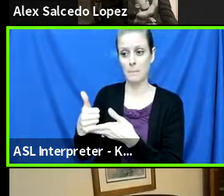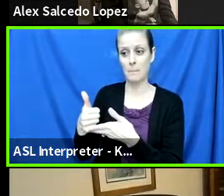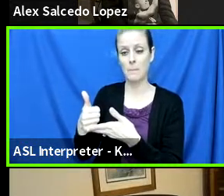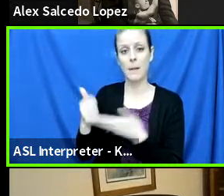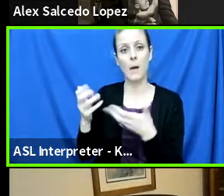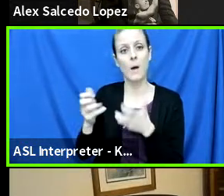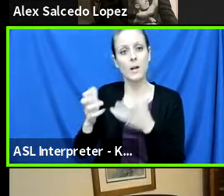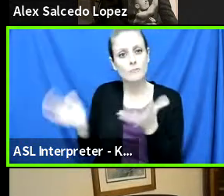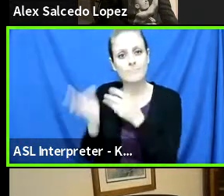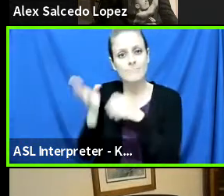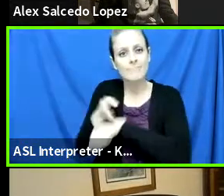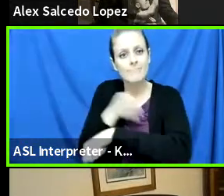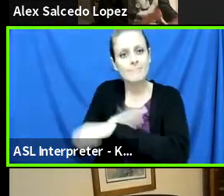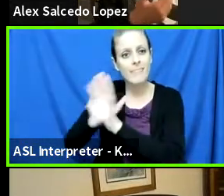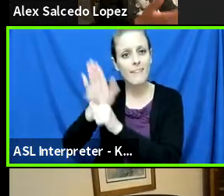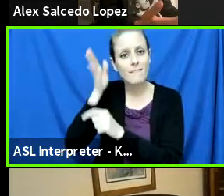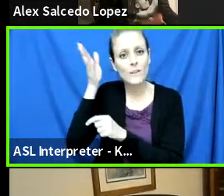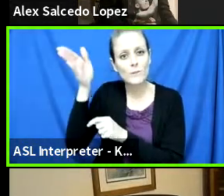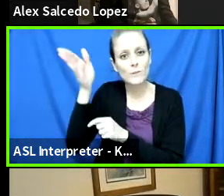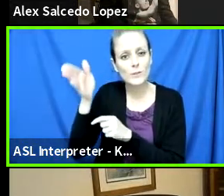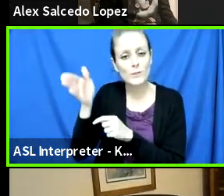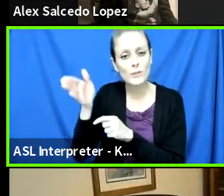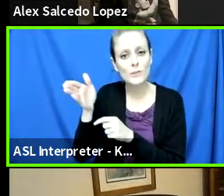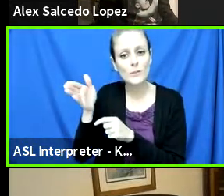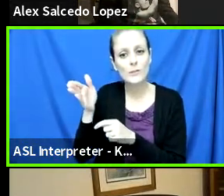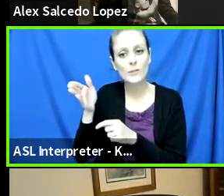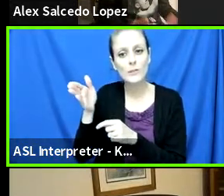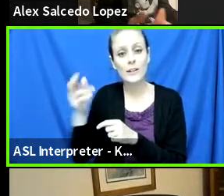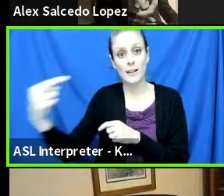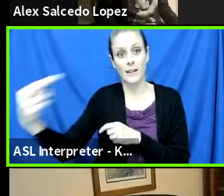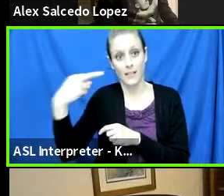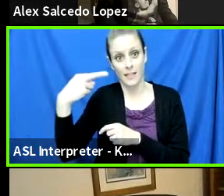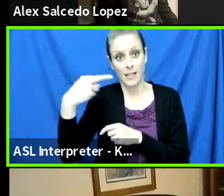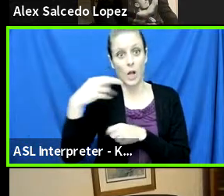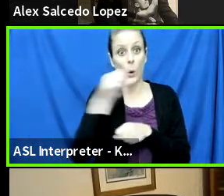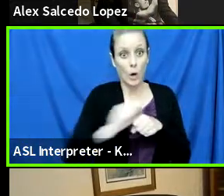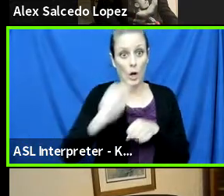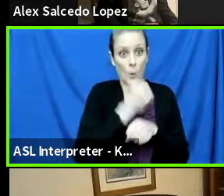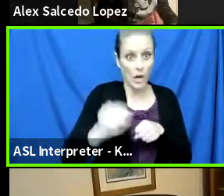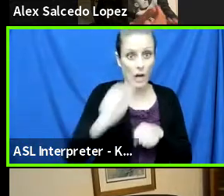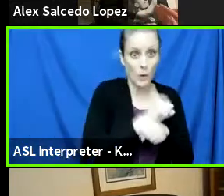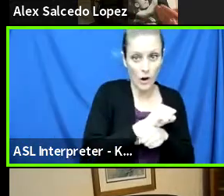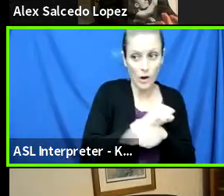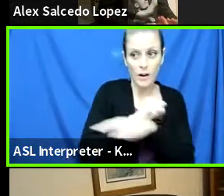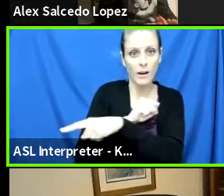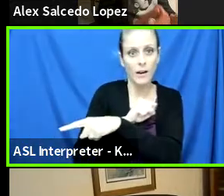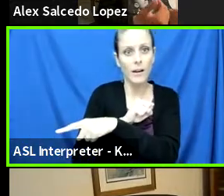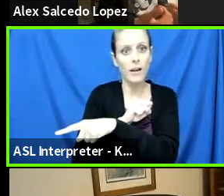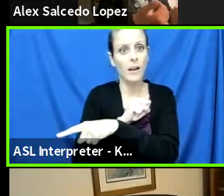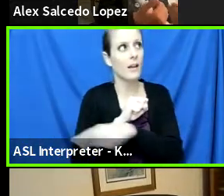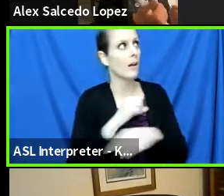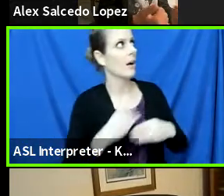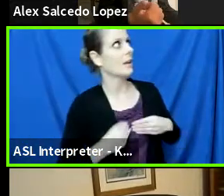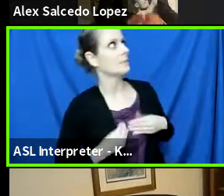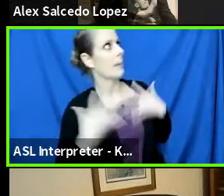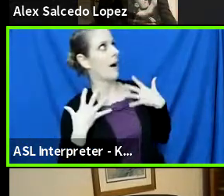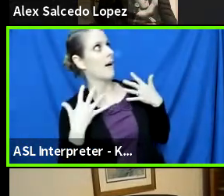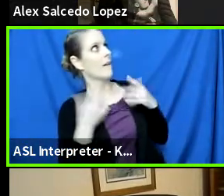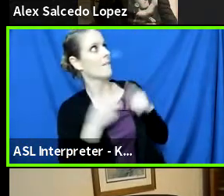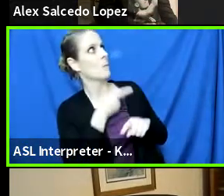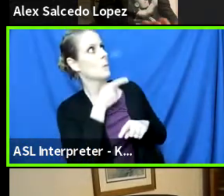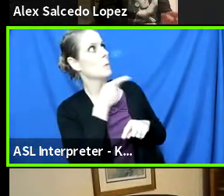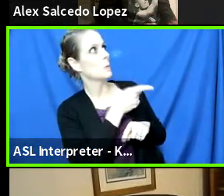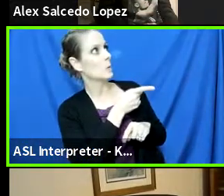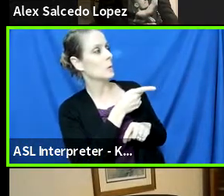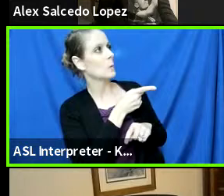future by seeing you work hard, people get enlightened, and they say we can also